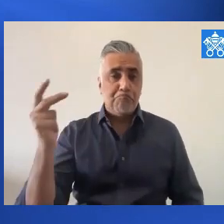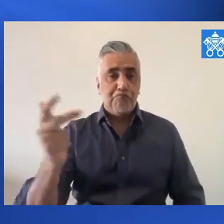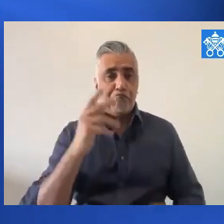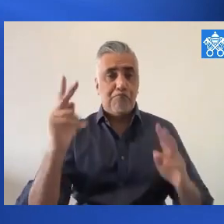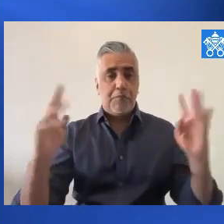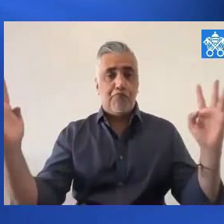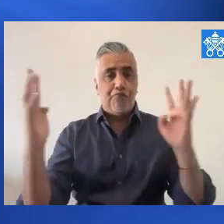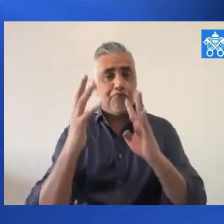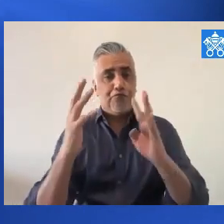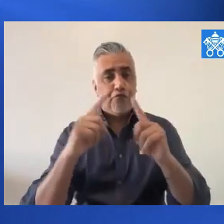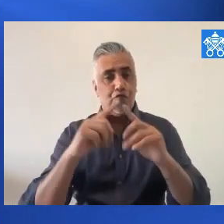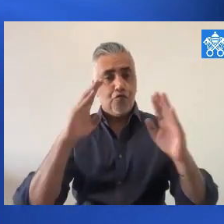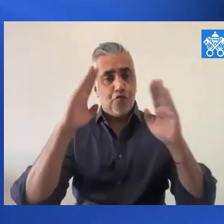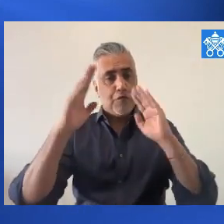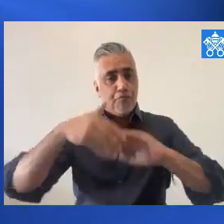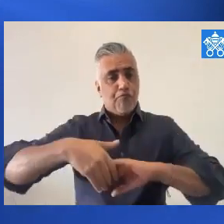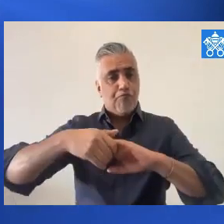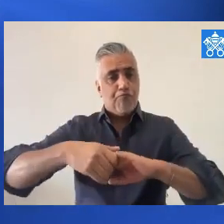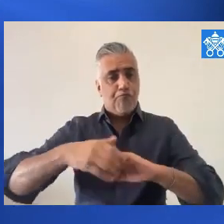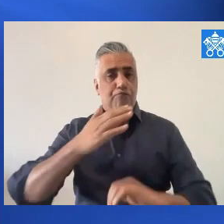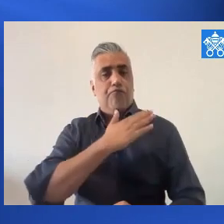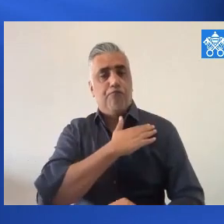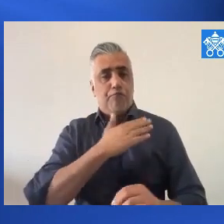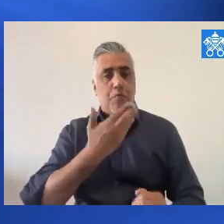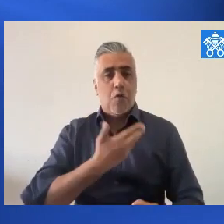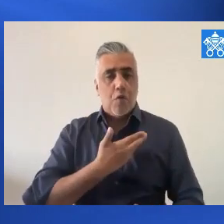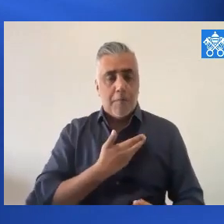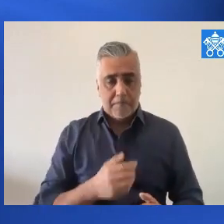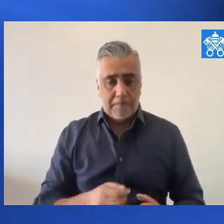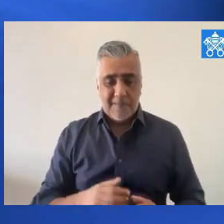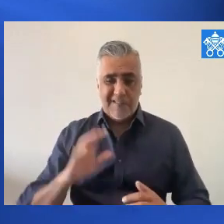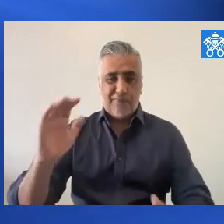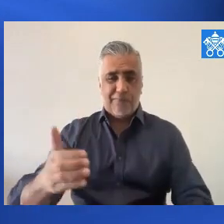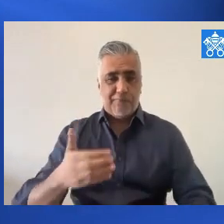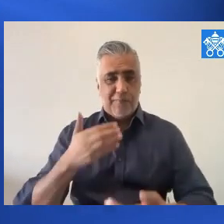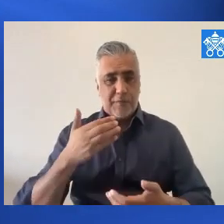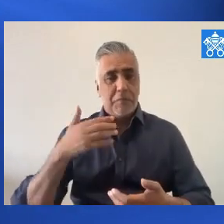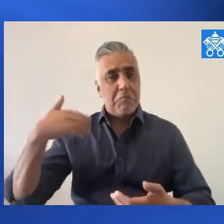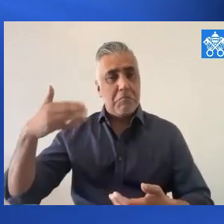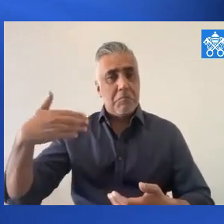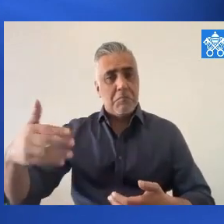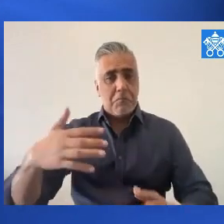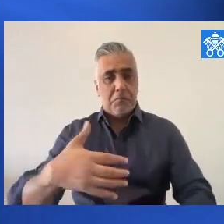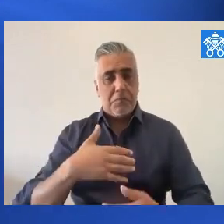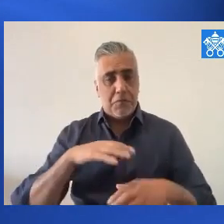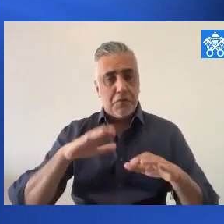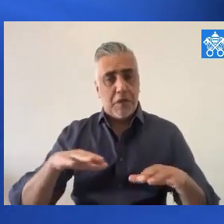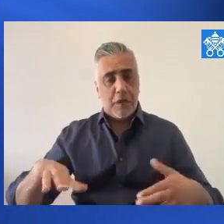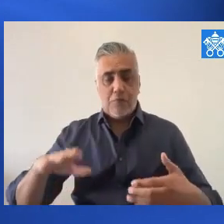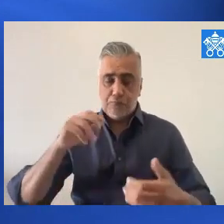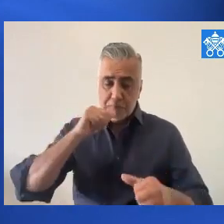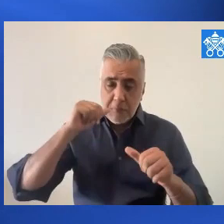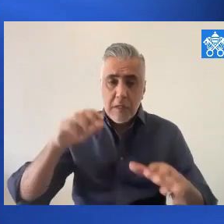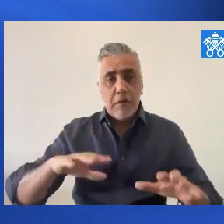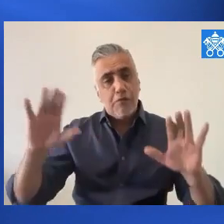from their seats to get a to be able to greet the Pope up close. Occasionally, Pope Francis is taking a child in